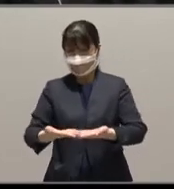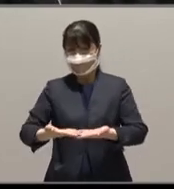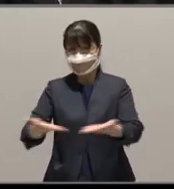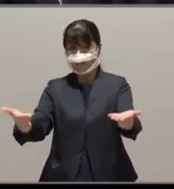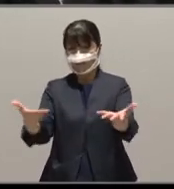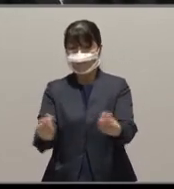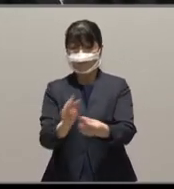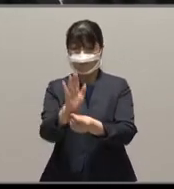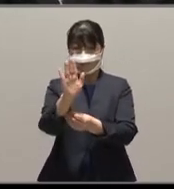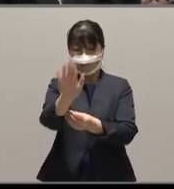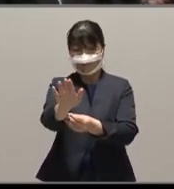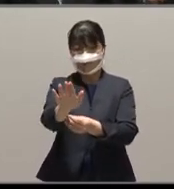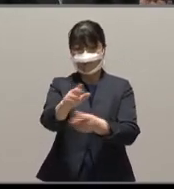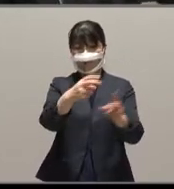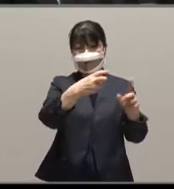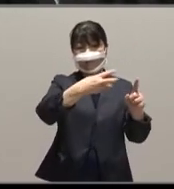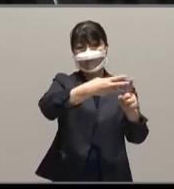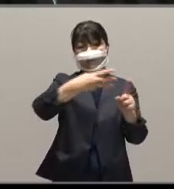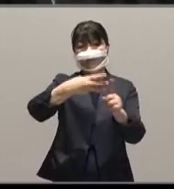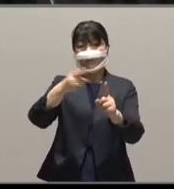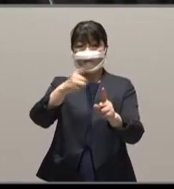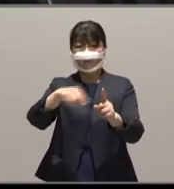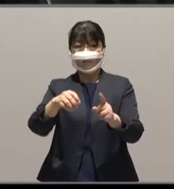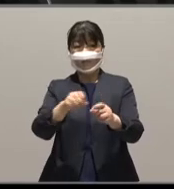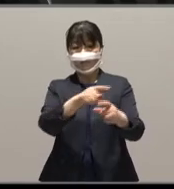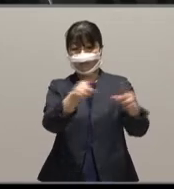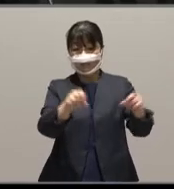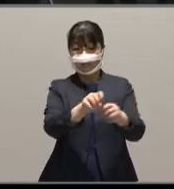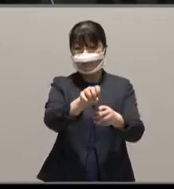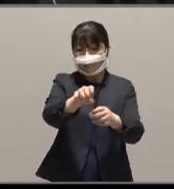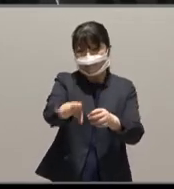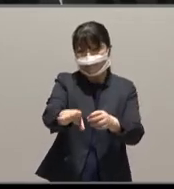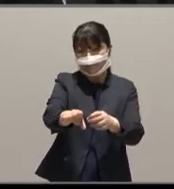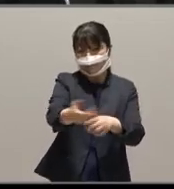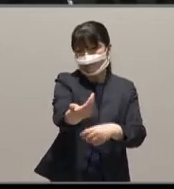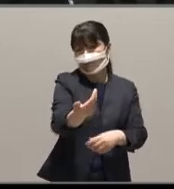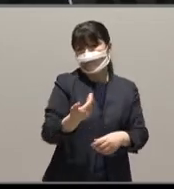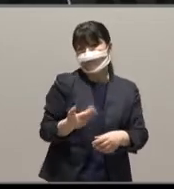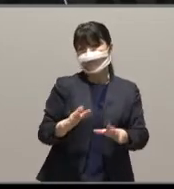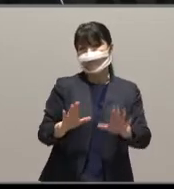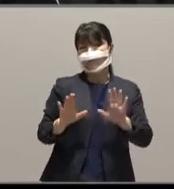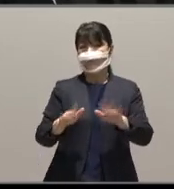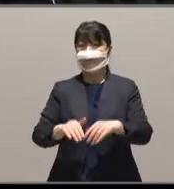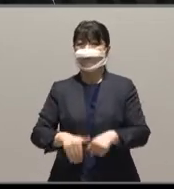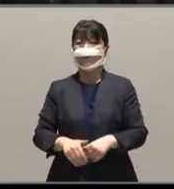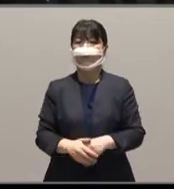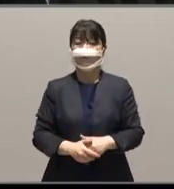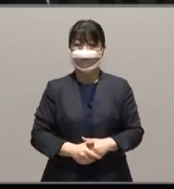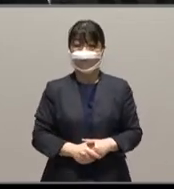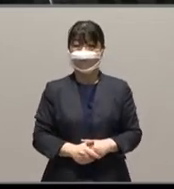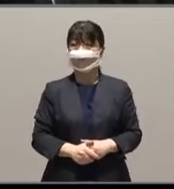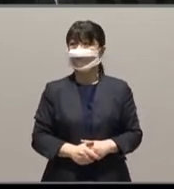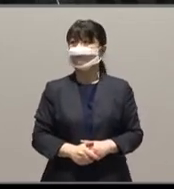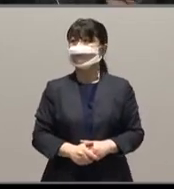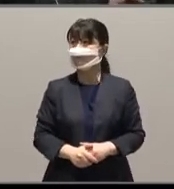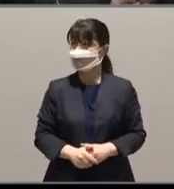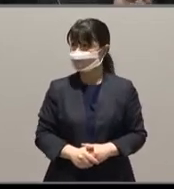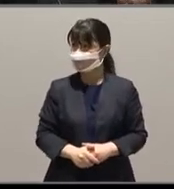And after I published my book, BBC Radio came for an interview. And